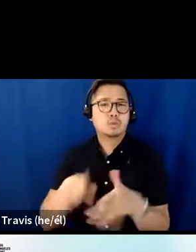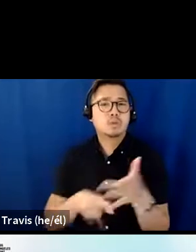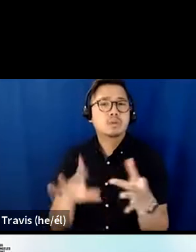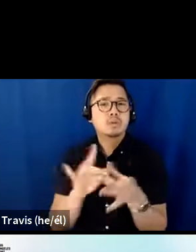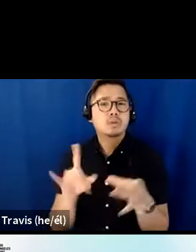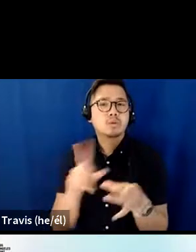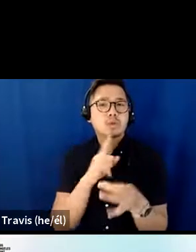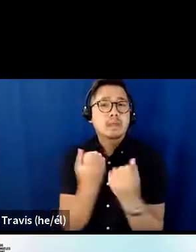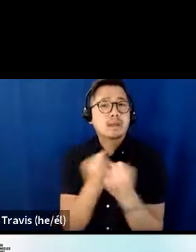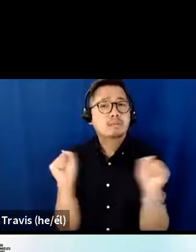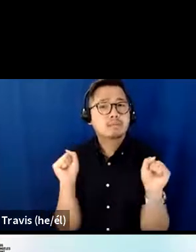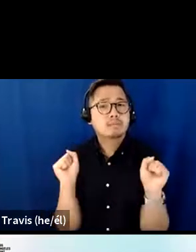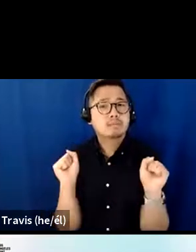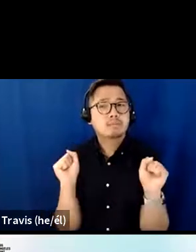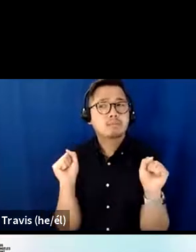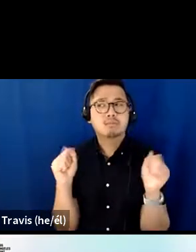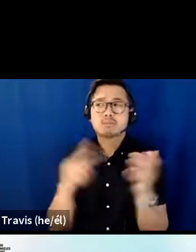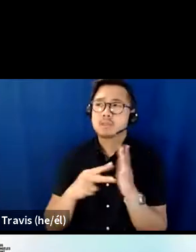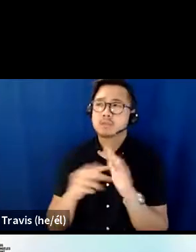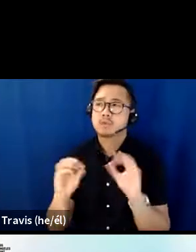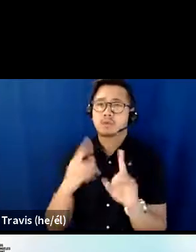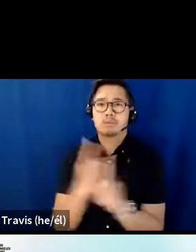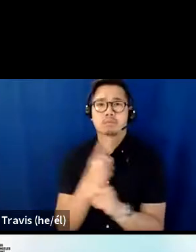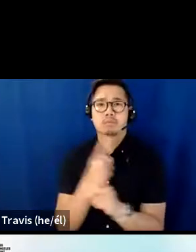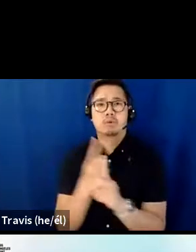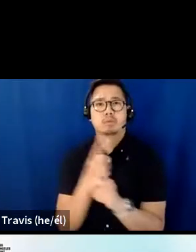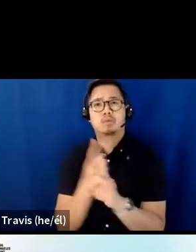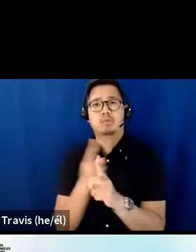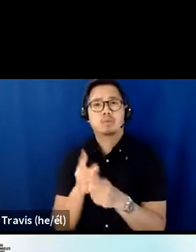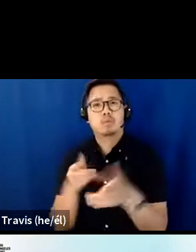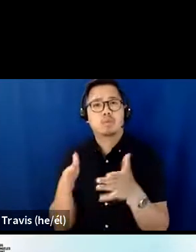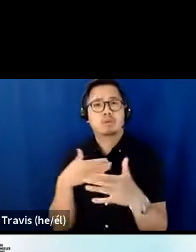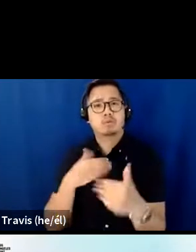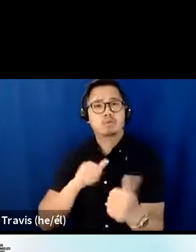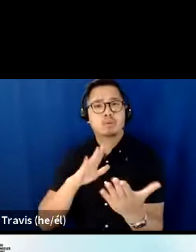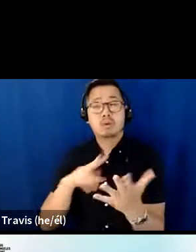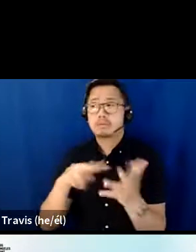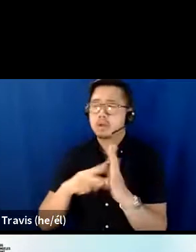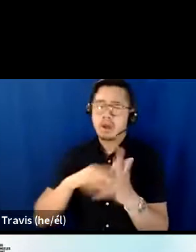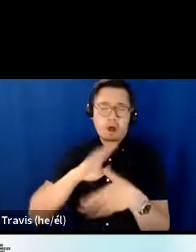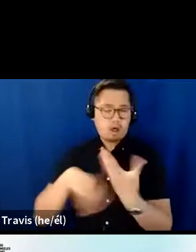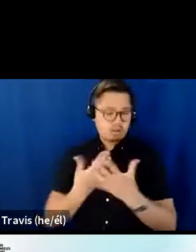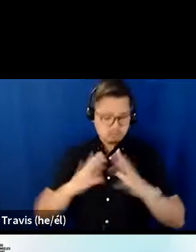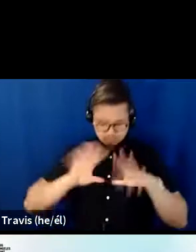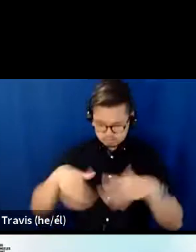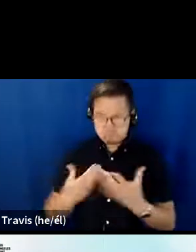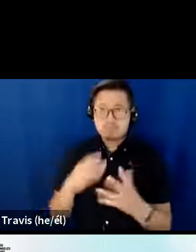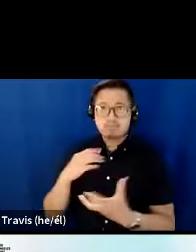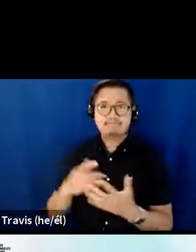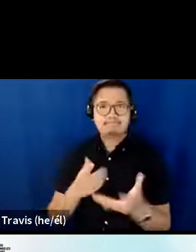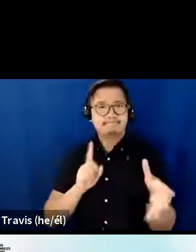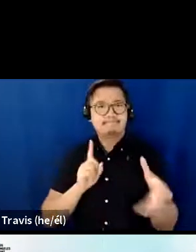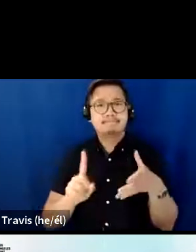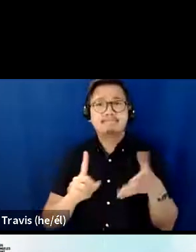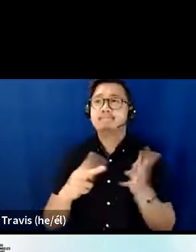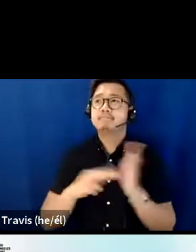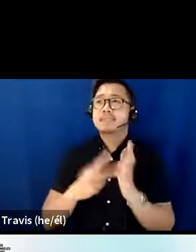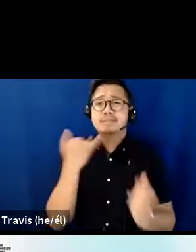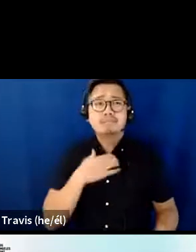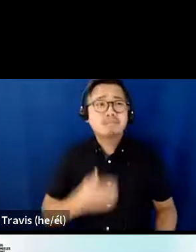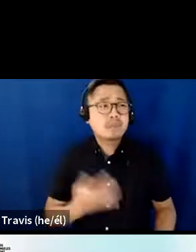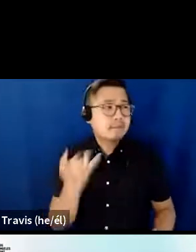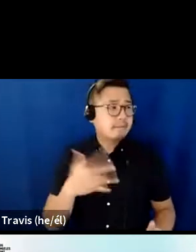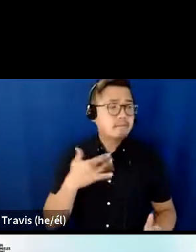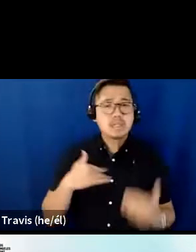liberation, and like there's no appropriate way for us to show up, that we show up in our entirety. So that means like if I'm hungry, if I'm